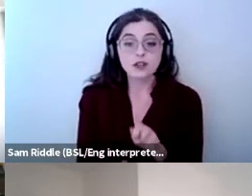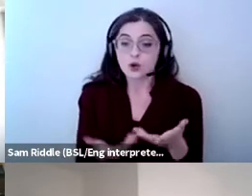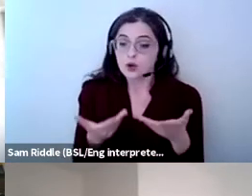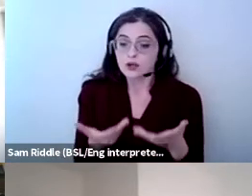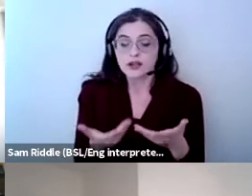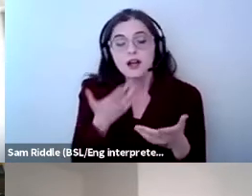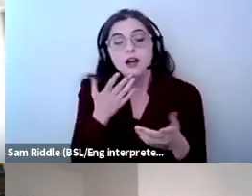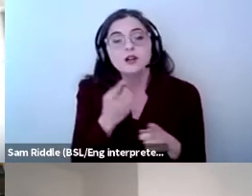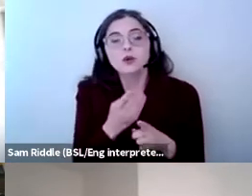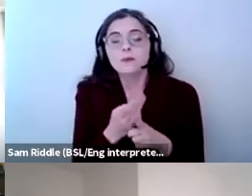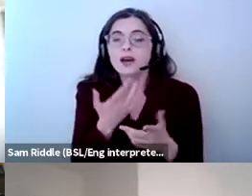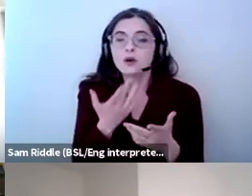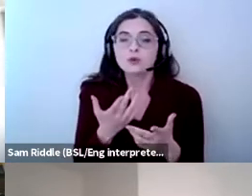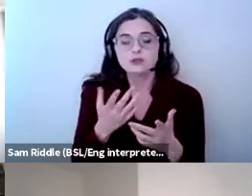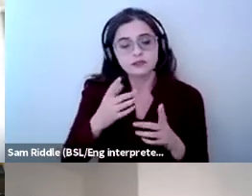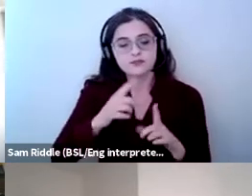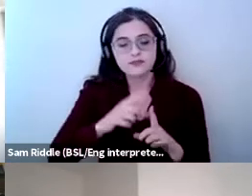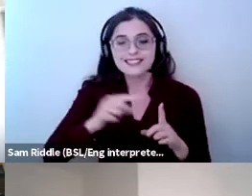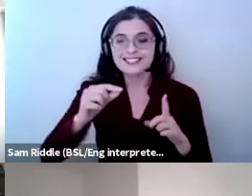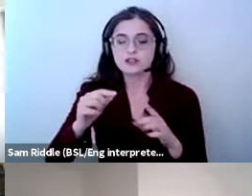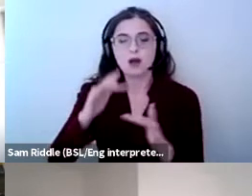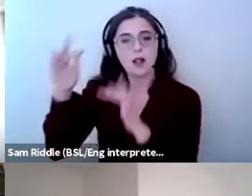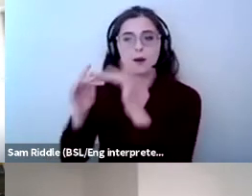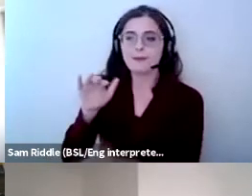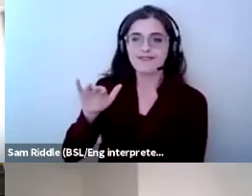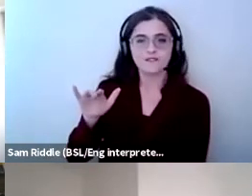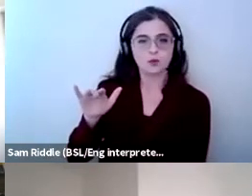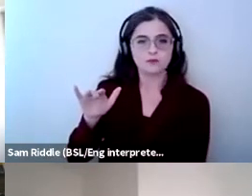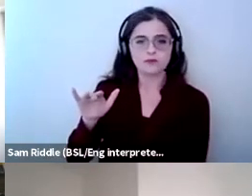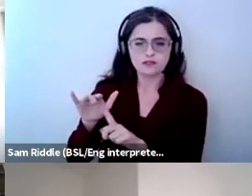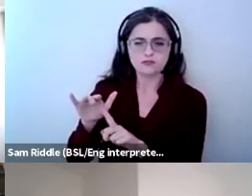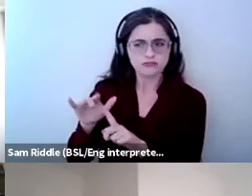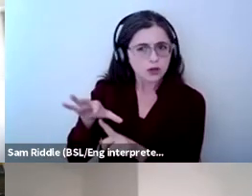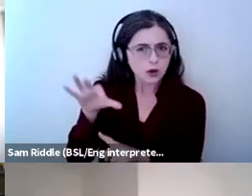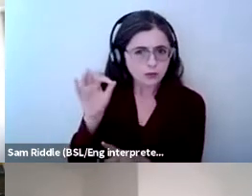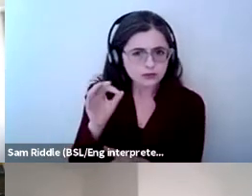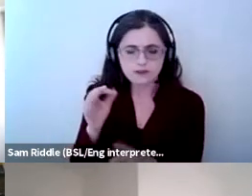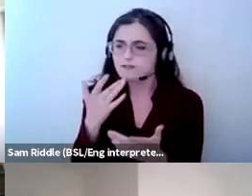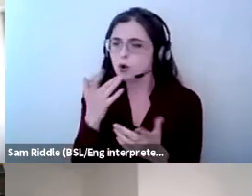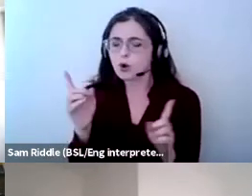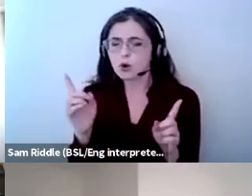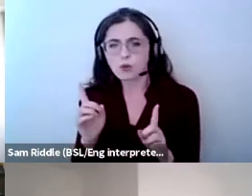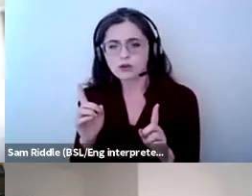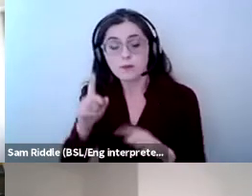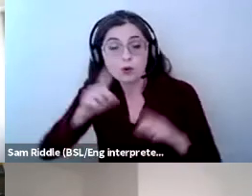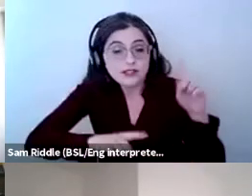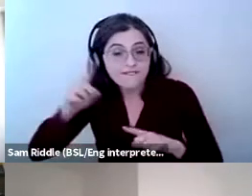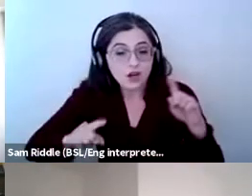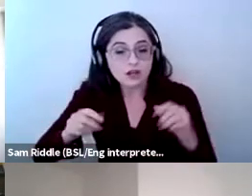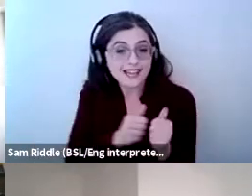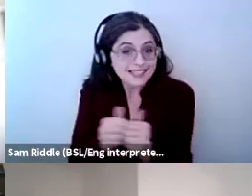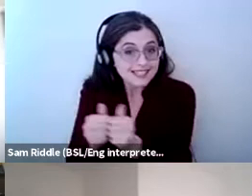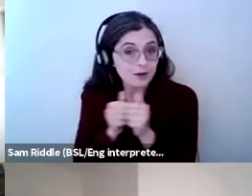digital platforms and the opportunities this creates for a more diverse and democratic economy.